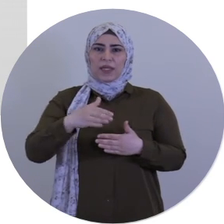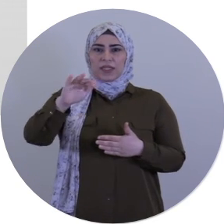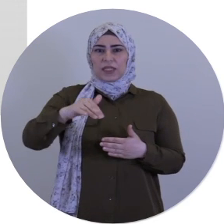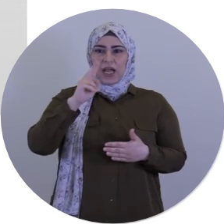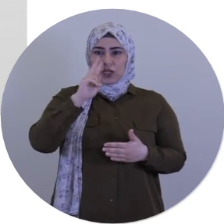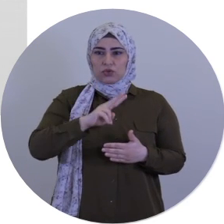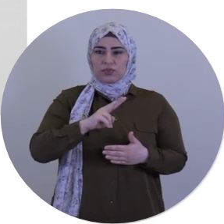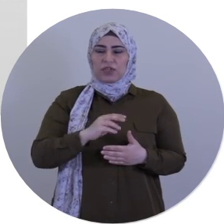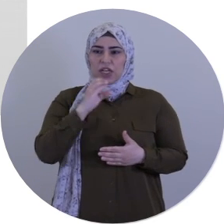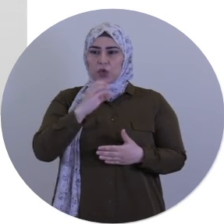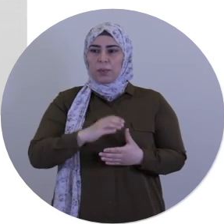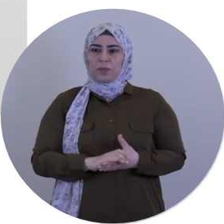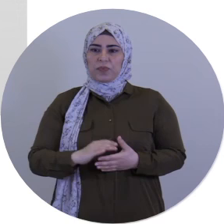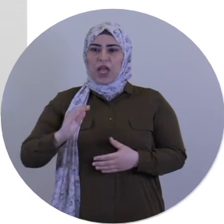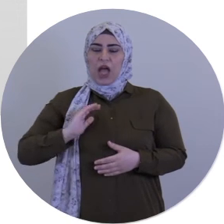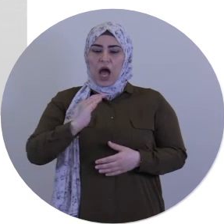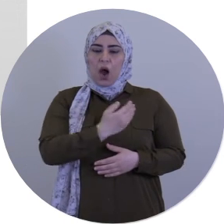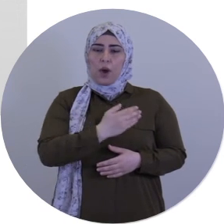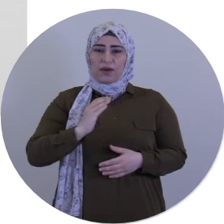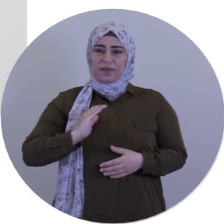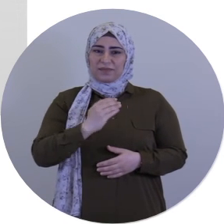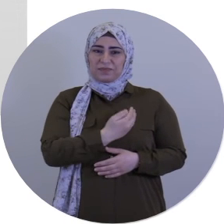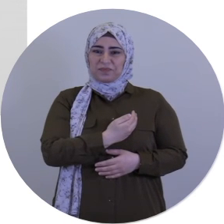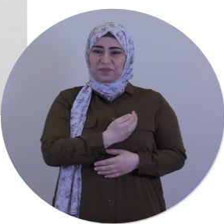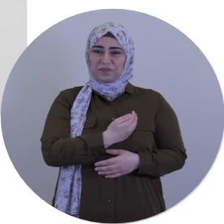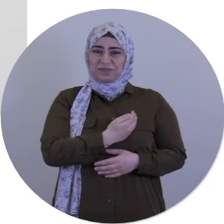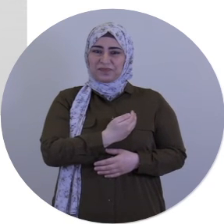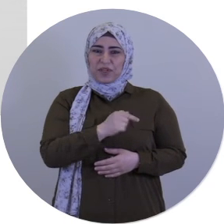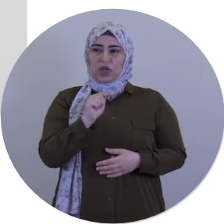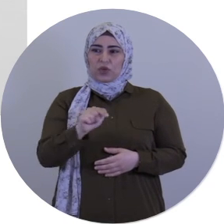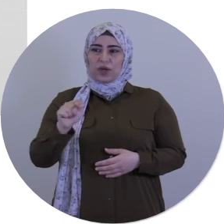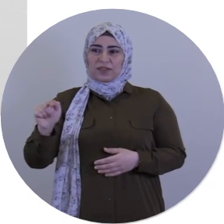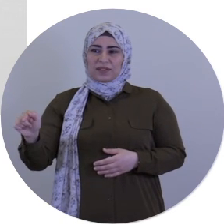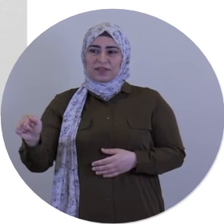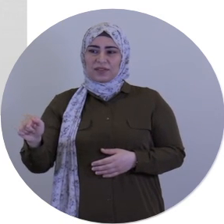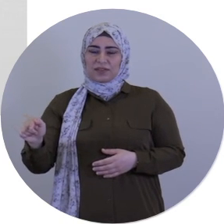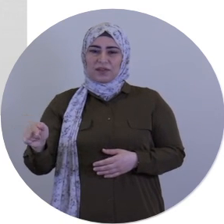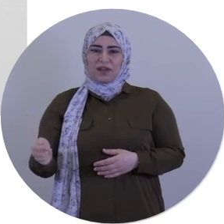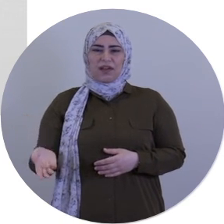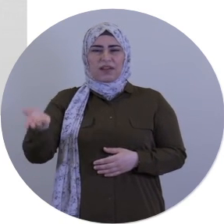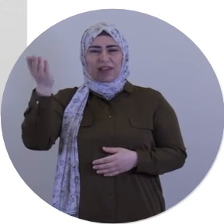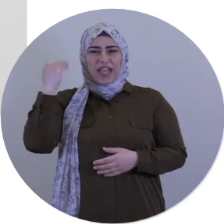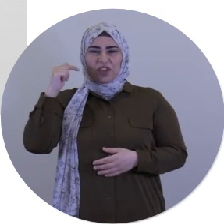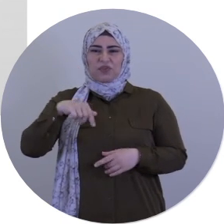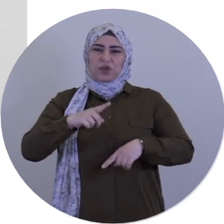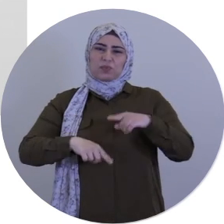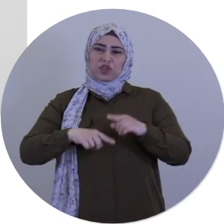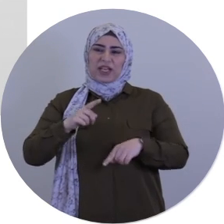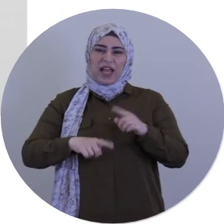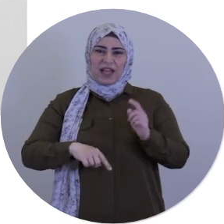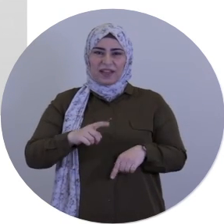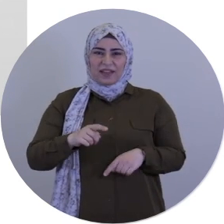correct. Our what was put to the test last summer after we had a huge row. What do you think the answer